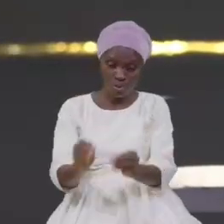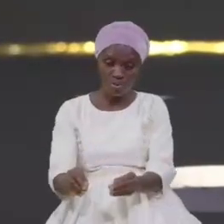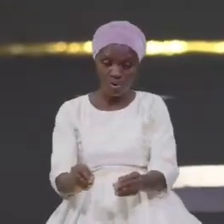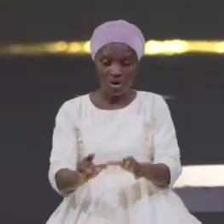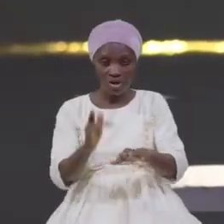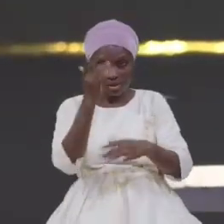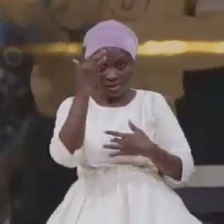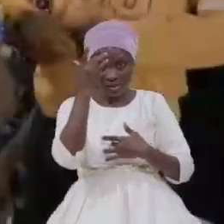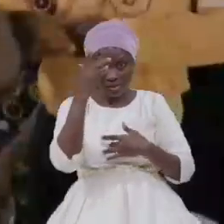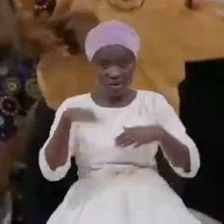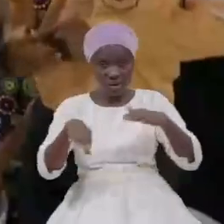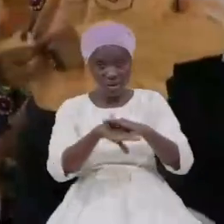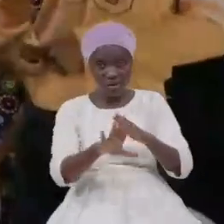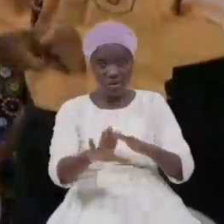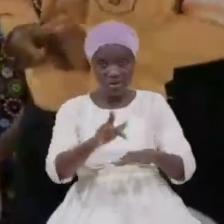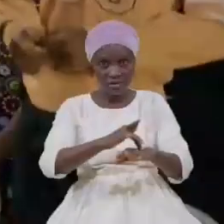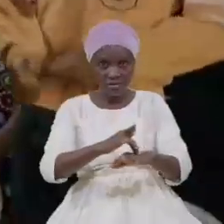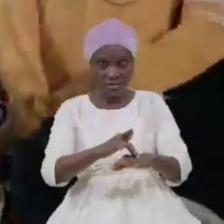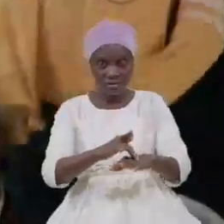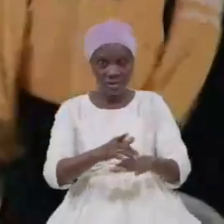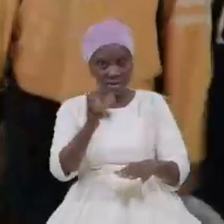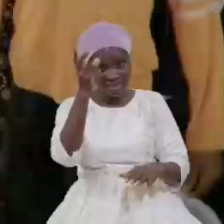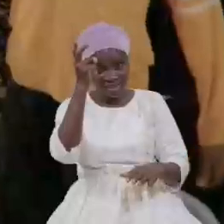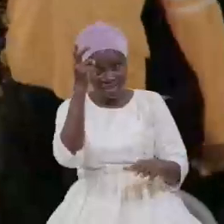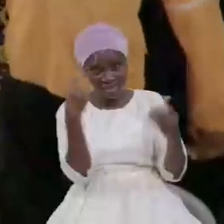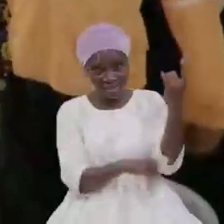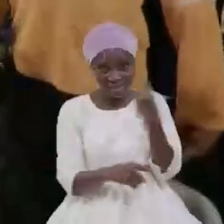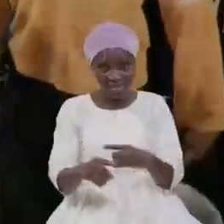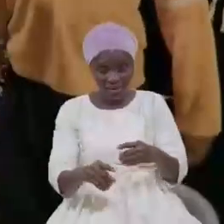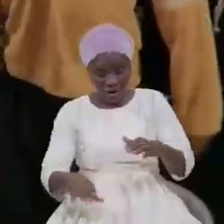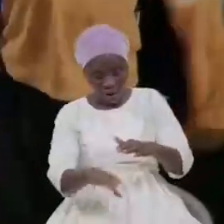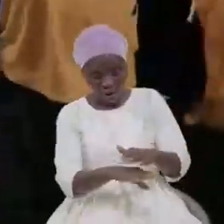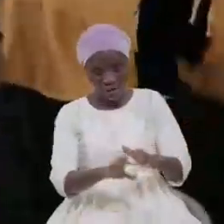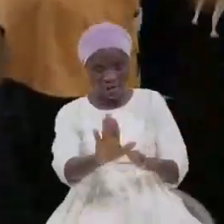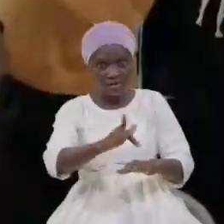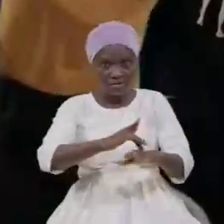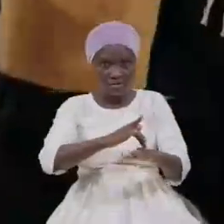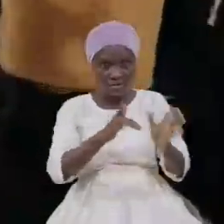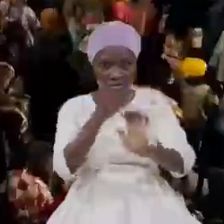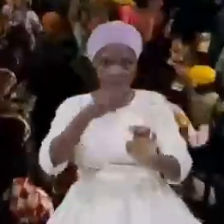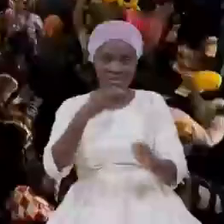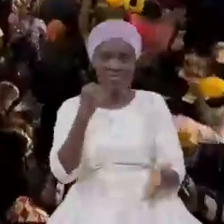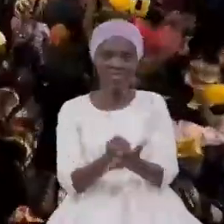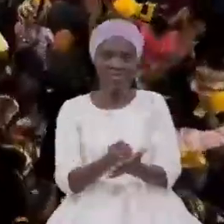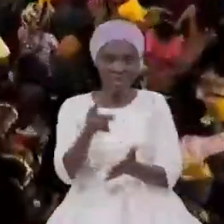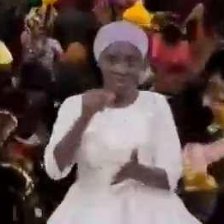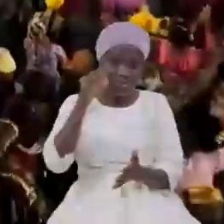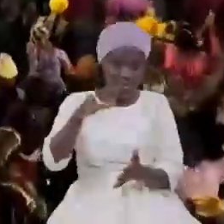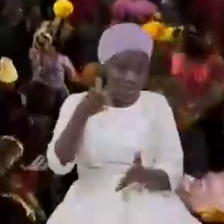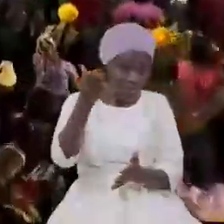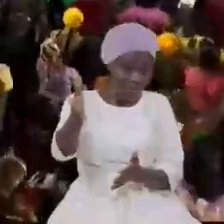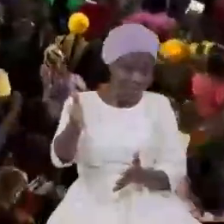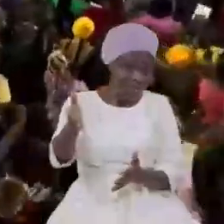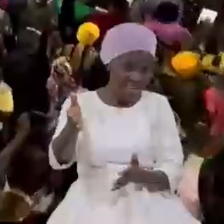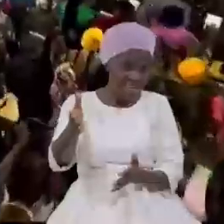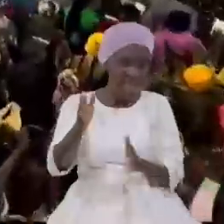under your feet. Look at that. To my right here, I see miracle coming your way.